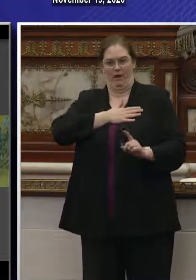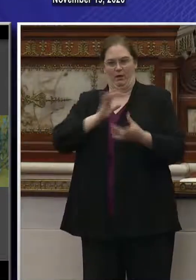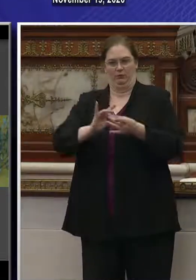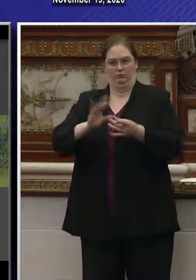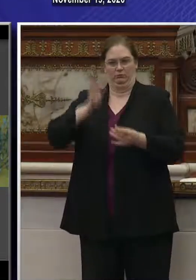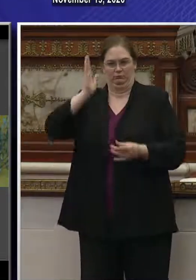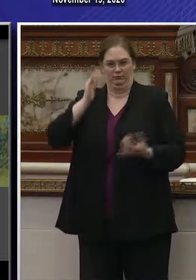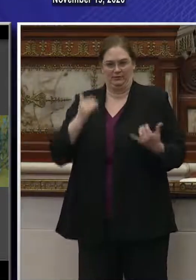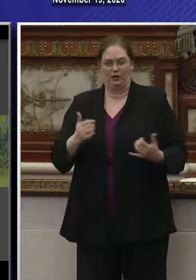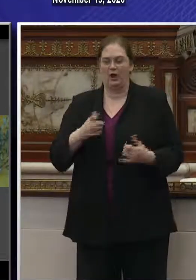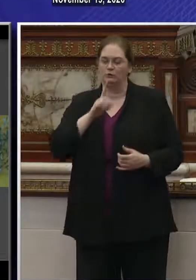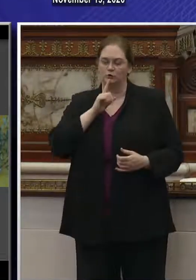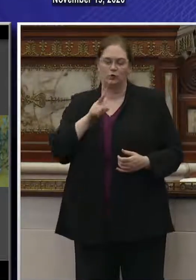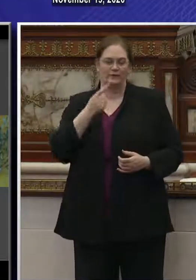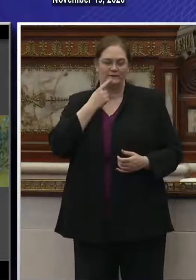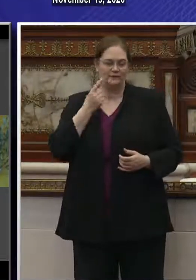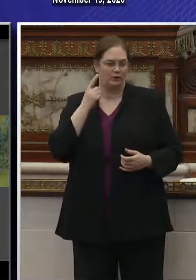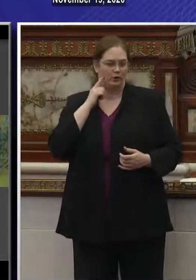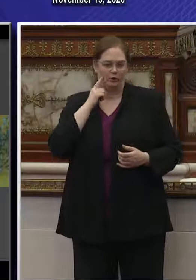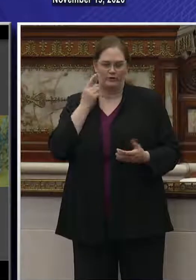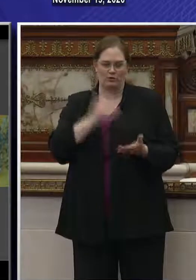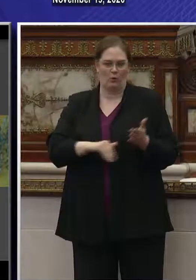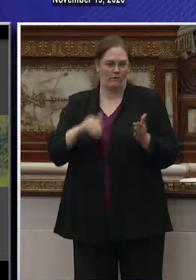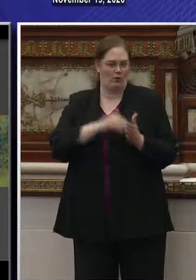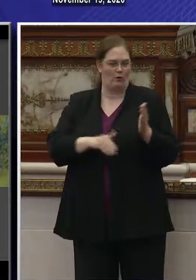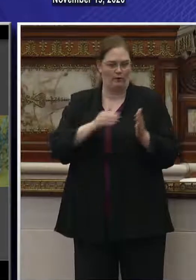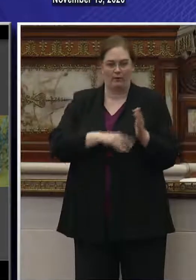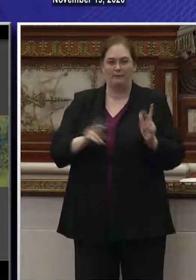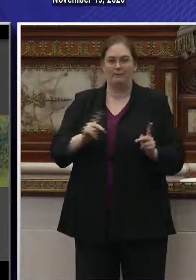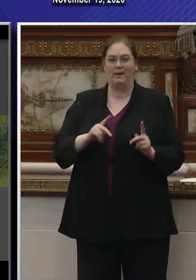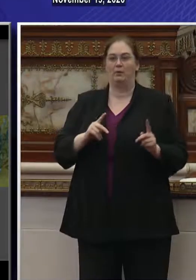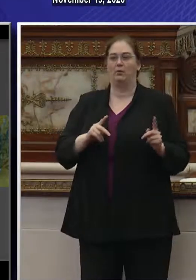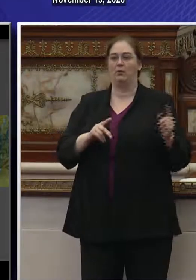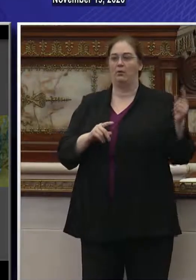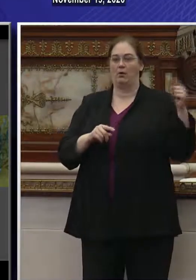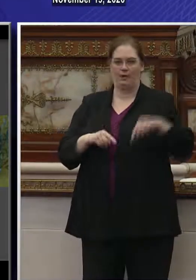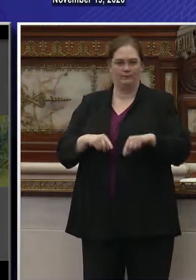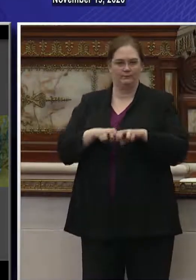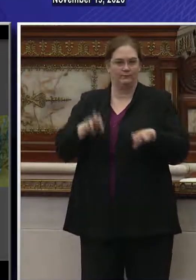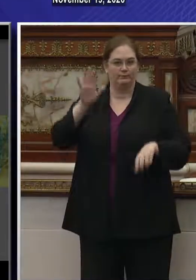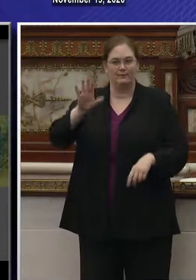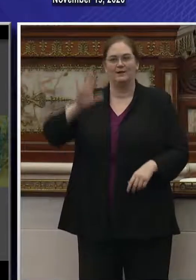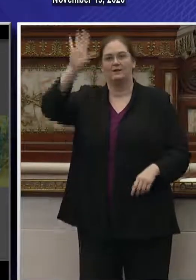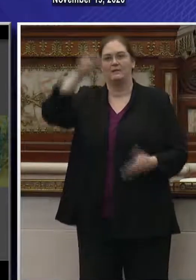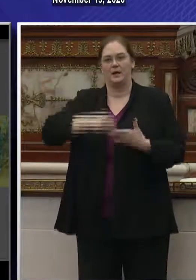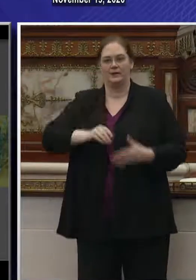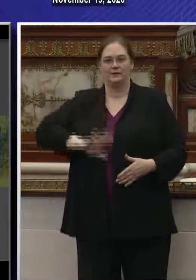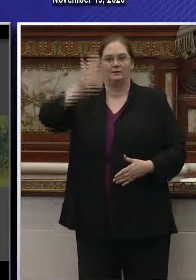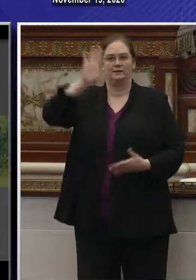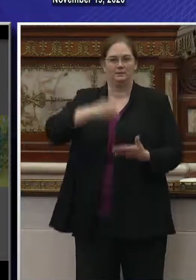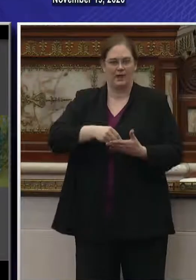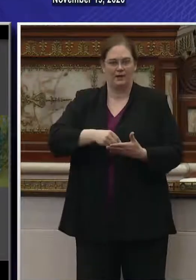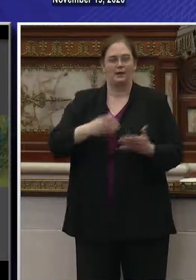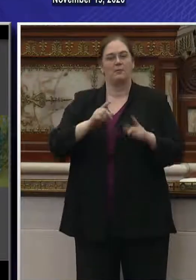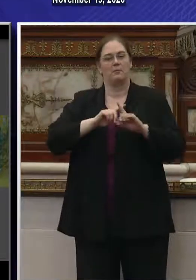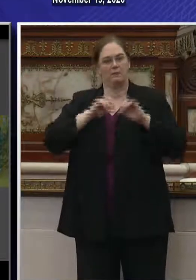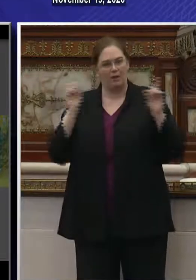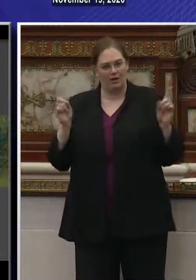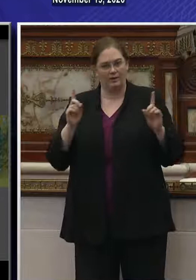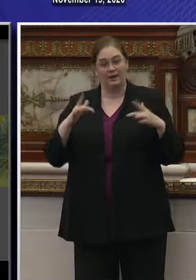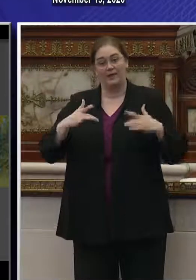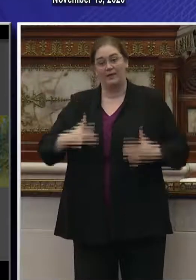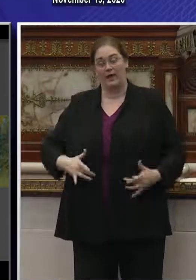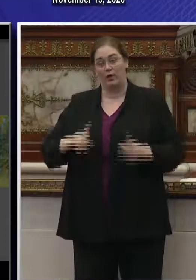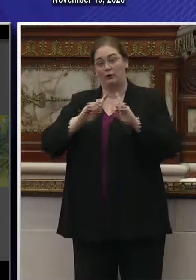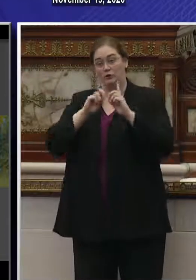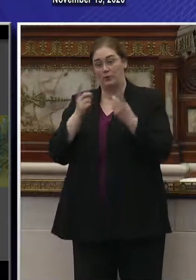that I'm sure you hear this all the time, council members. I'm sure you hear people coming here all the time asking for money, but the health